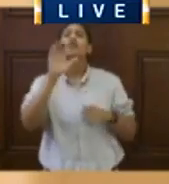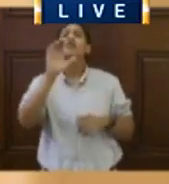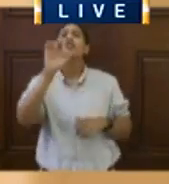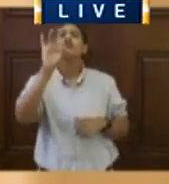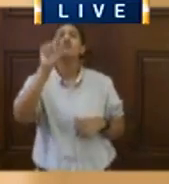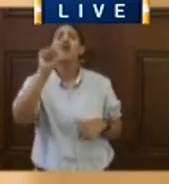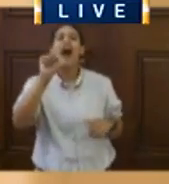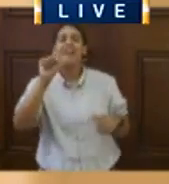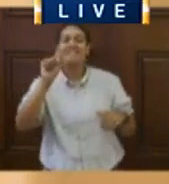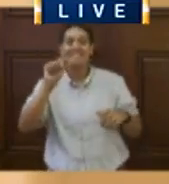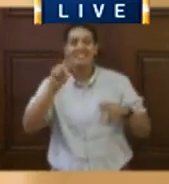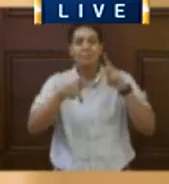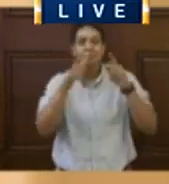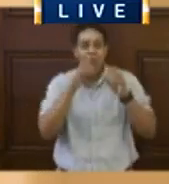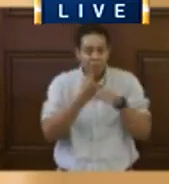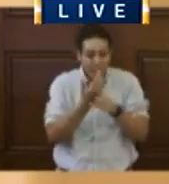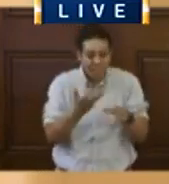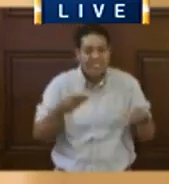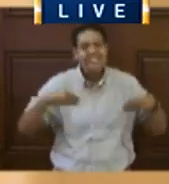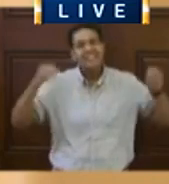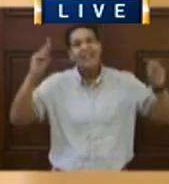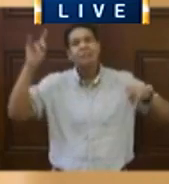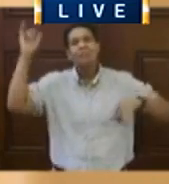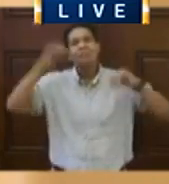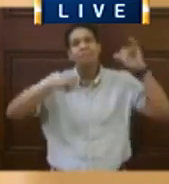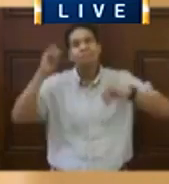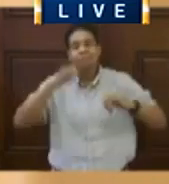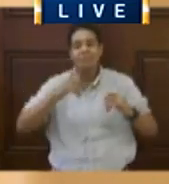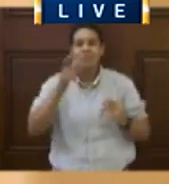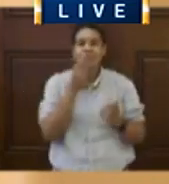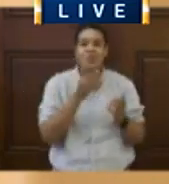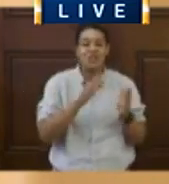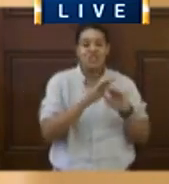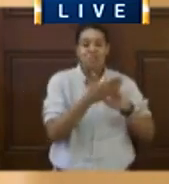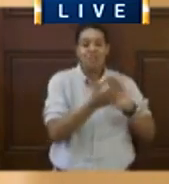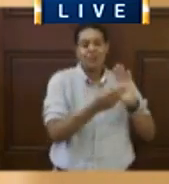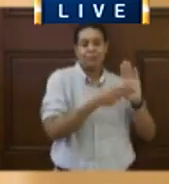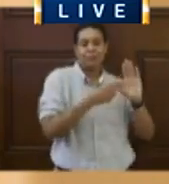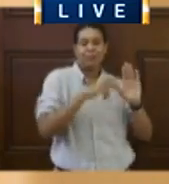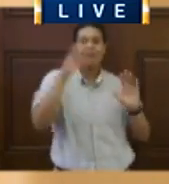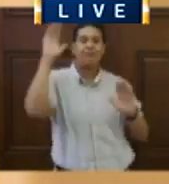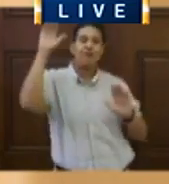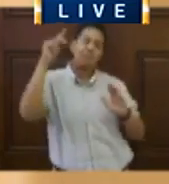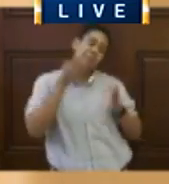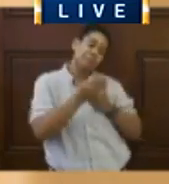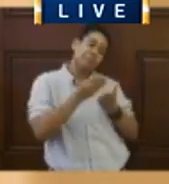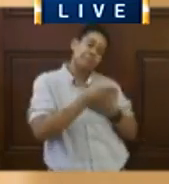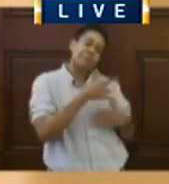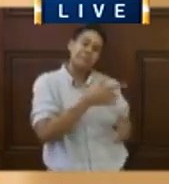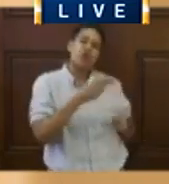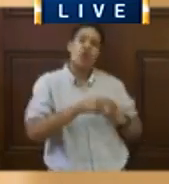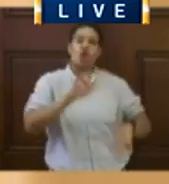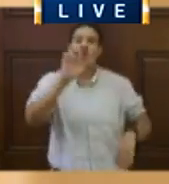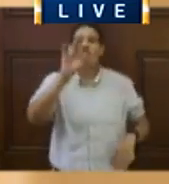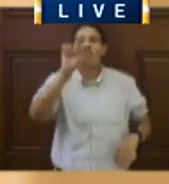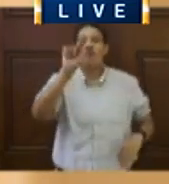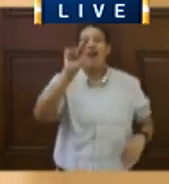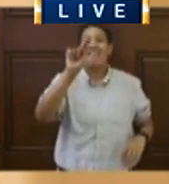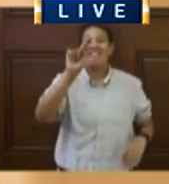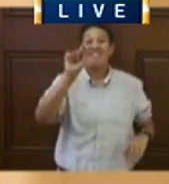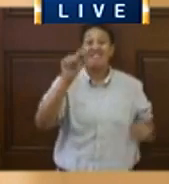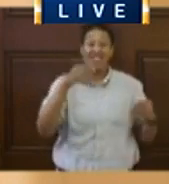where we will be in touch with the municipality who offers a craft vendor's space to